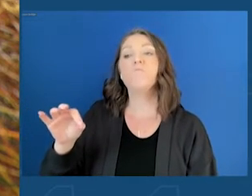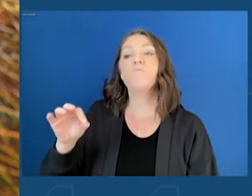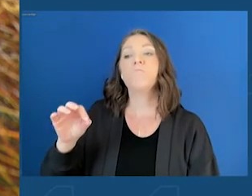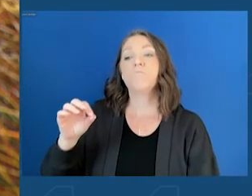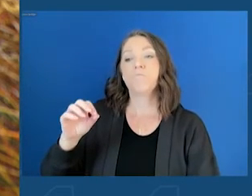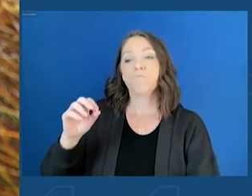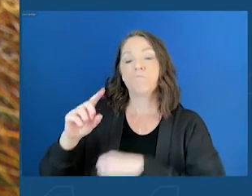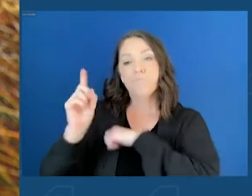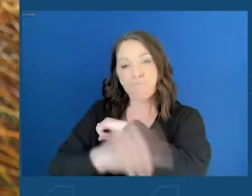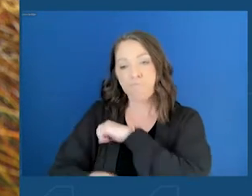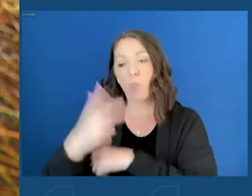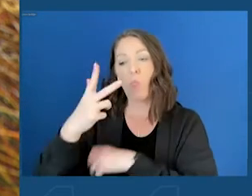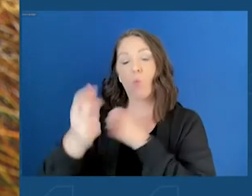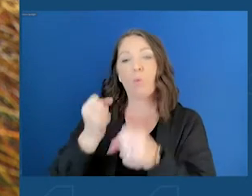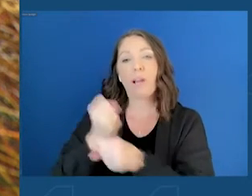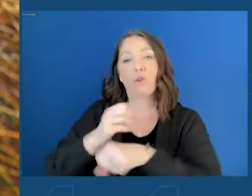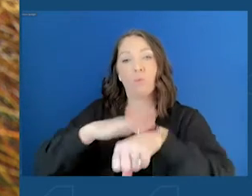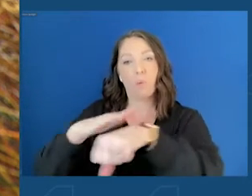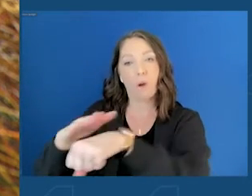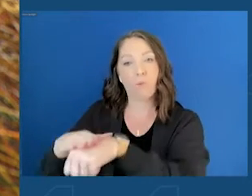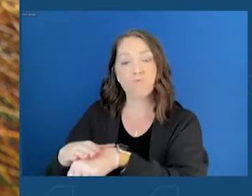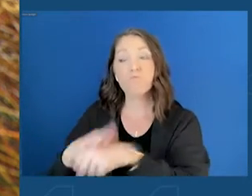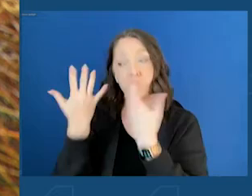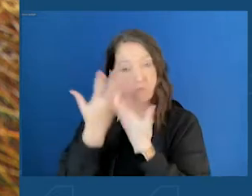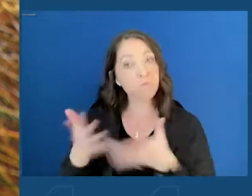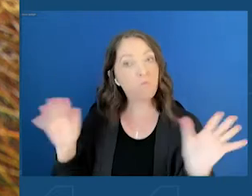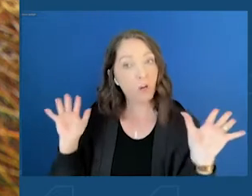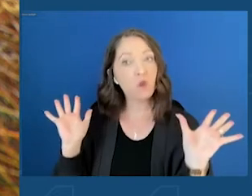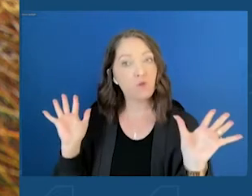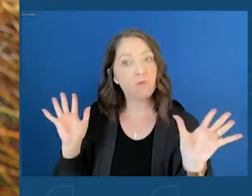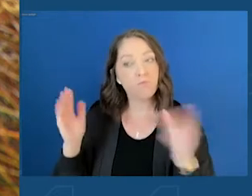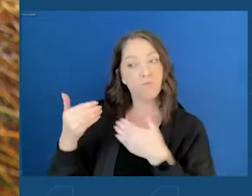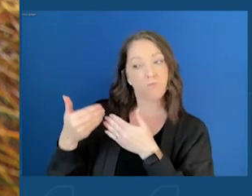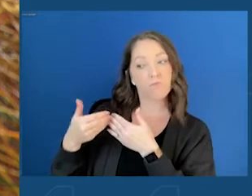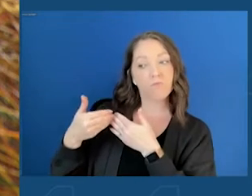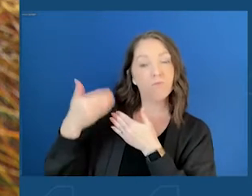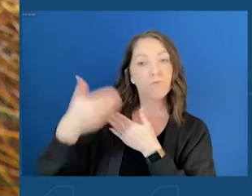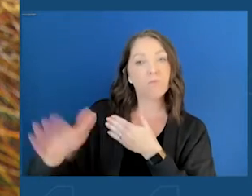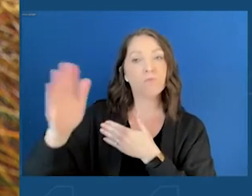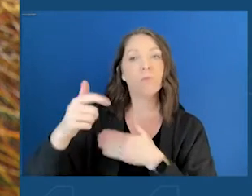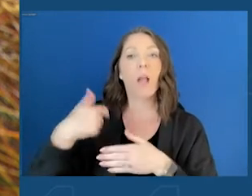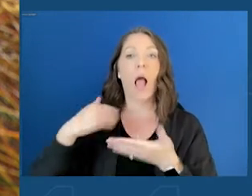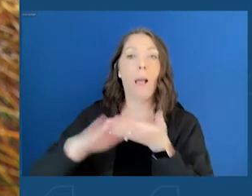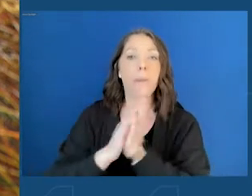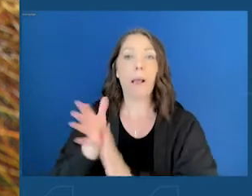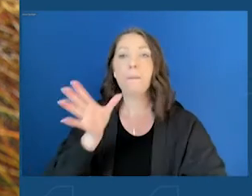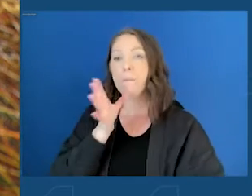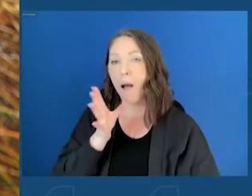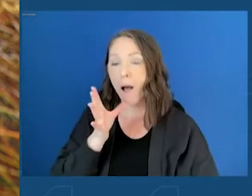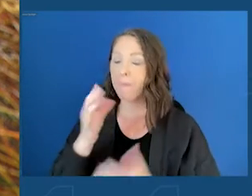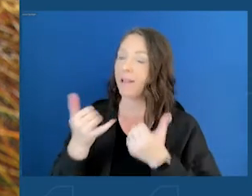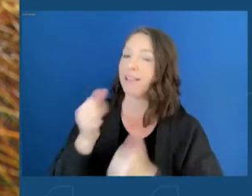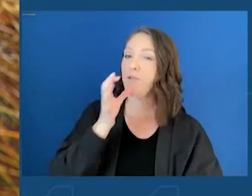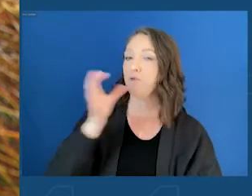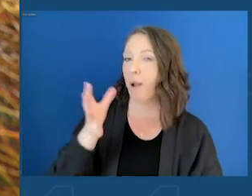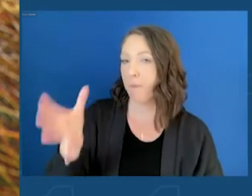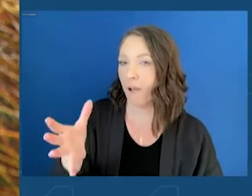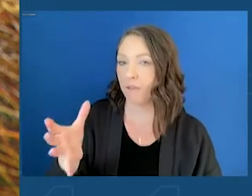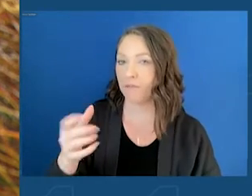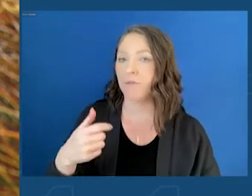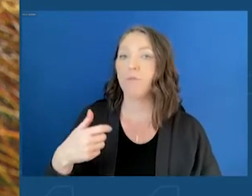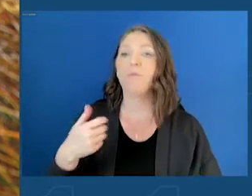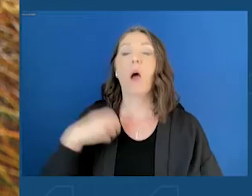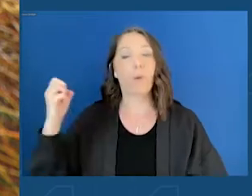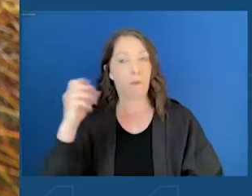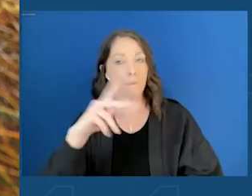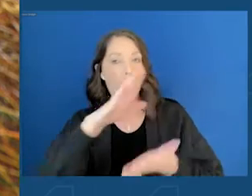probation. I completed my sentence, and since then, I have become a mom and now a grandmother. I returned to school and